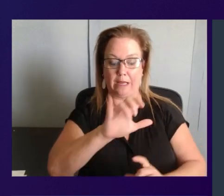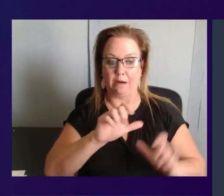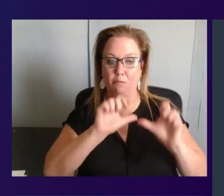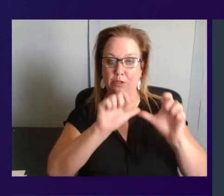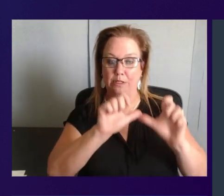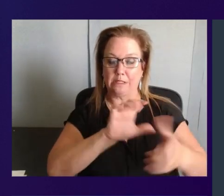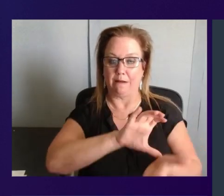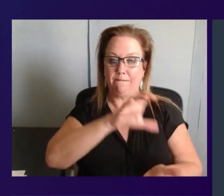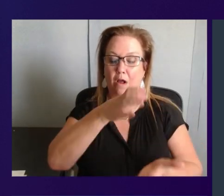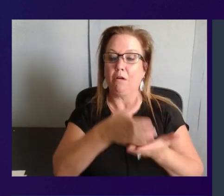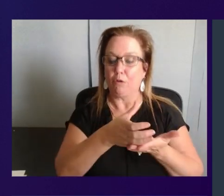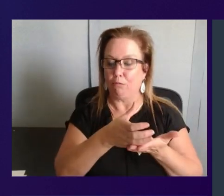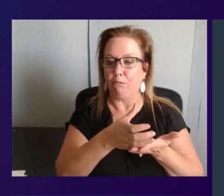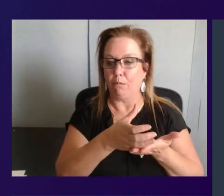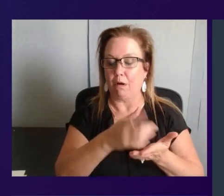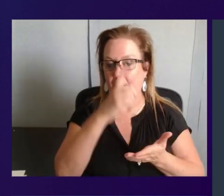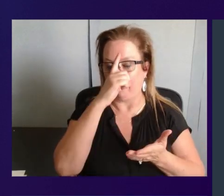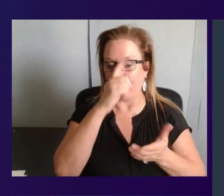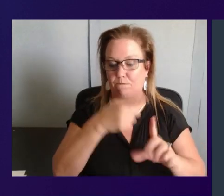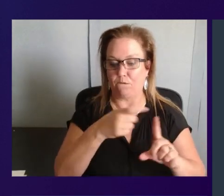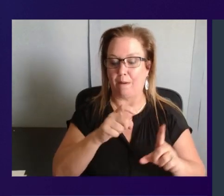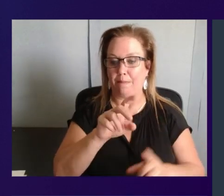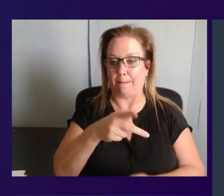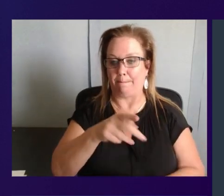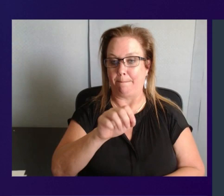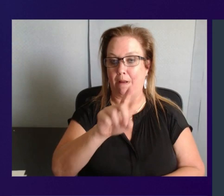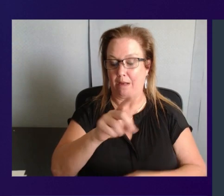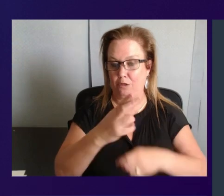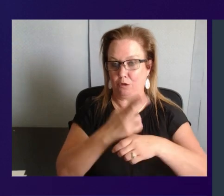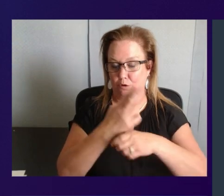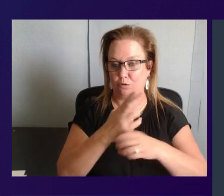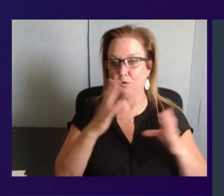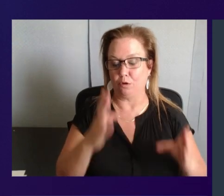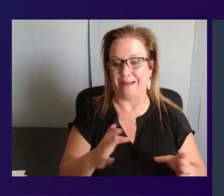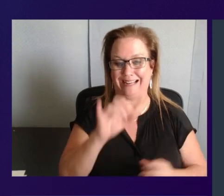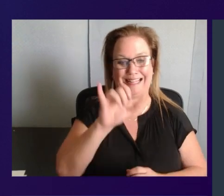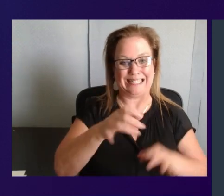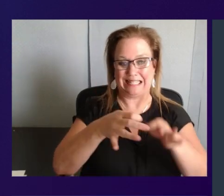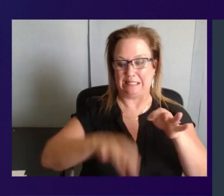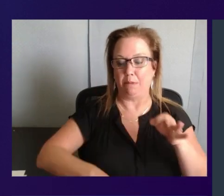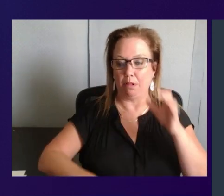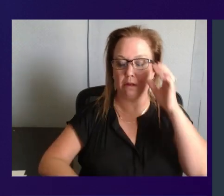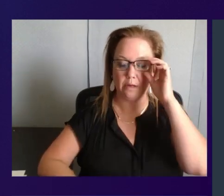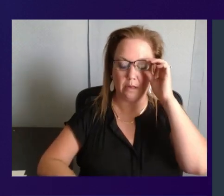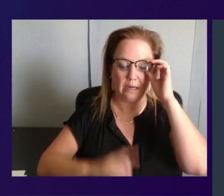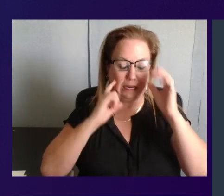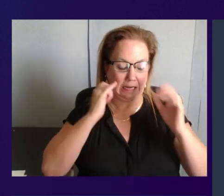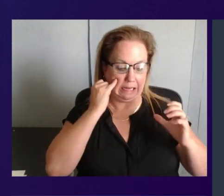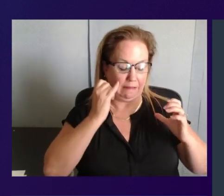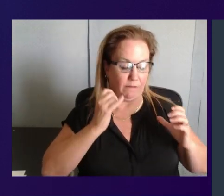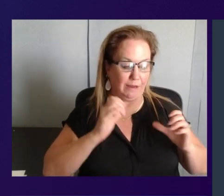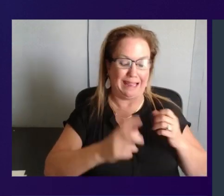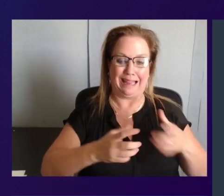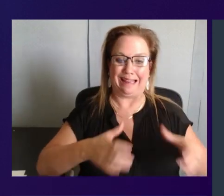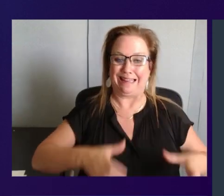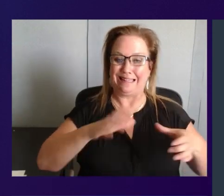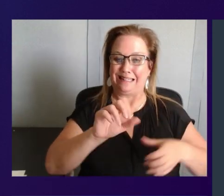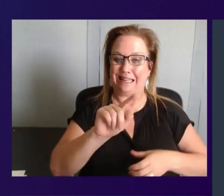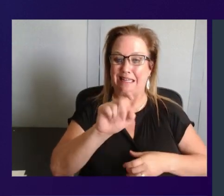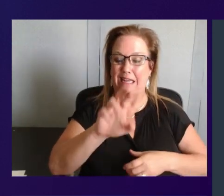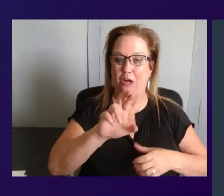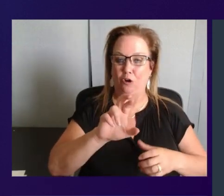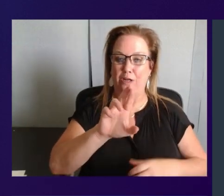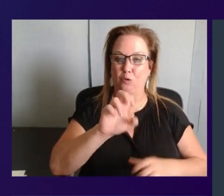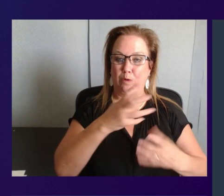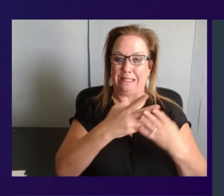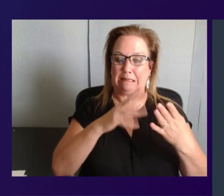volume claim from the pod to use it. It is that simple. If a container is rescheduled on a